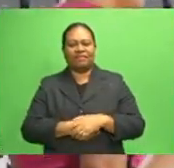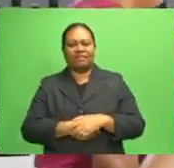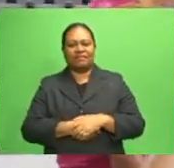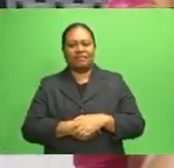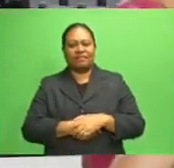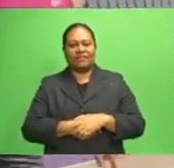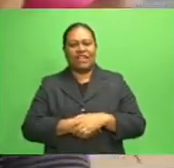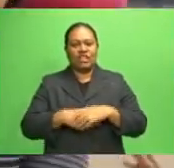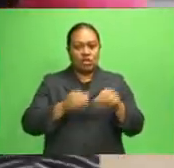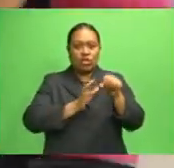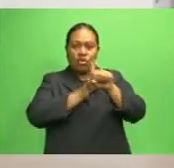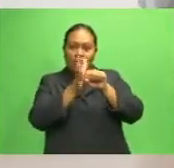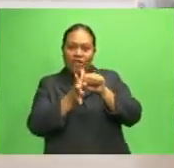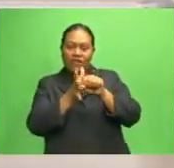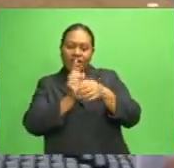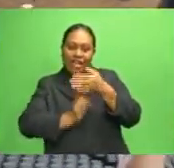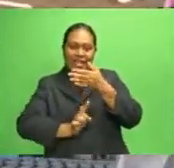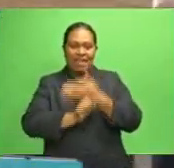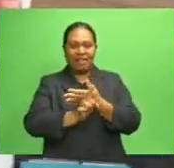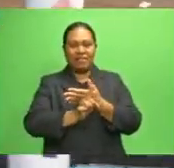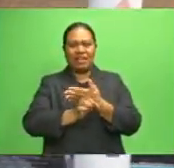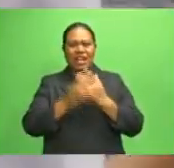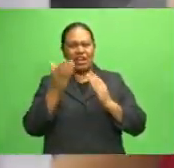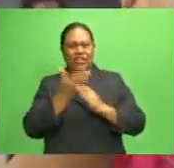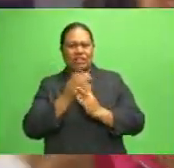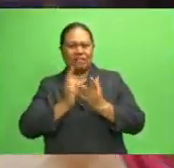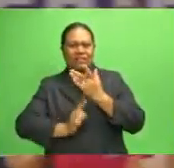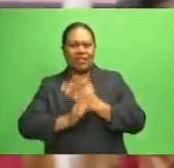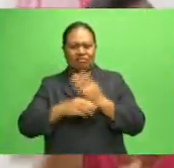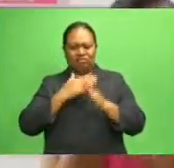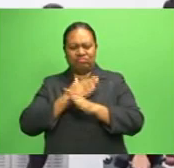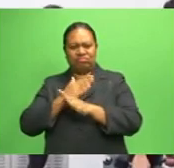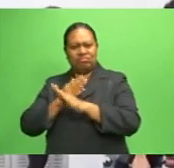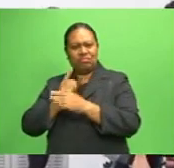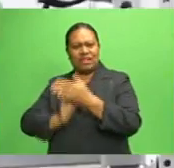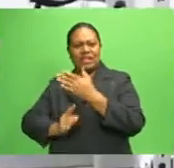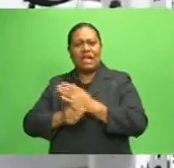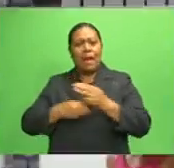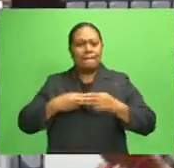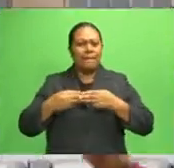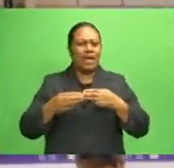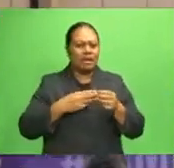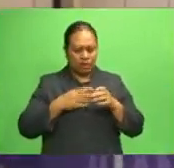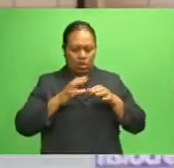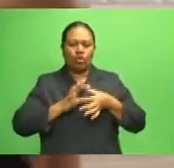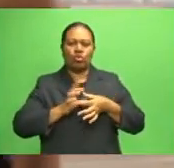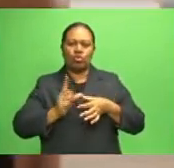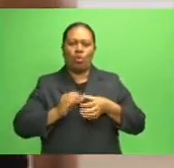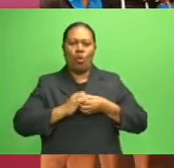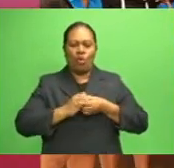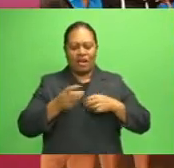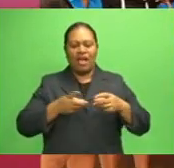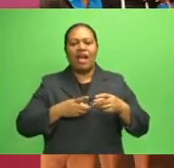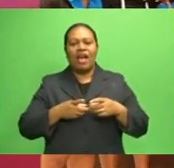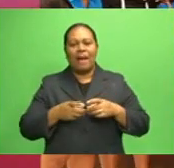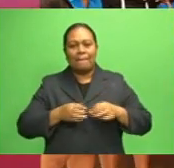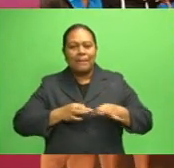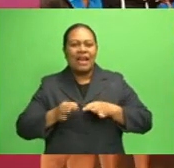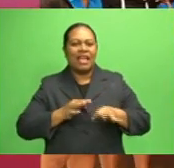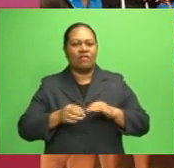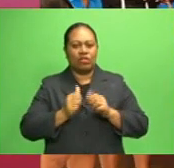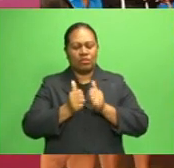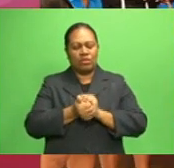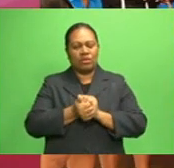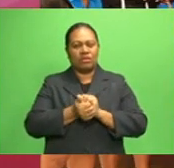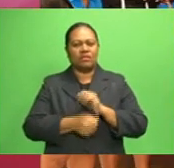With COVID-19 restrictions in place, Netball Fiji management is redesigning its plan for the sport. We come in and we're